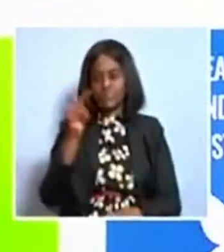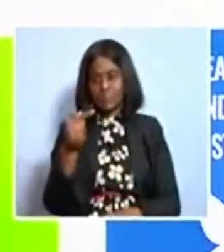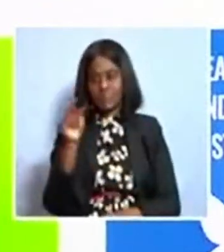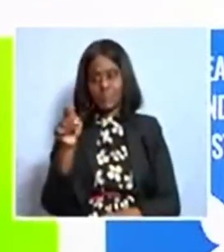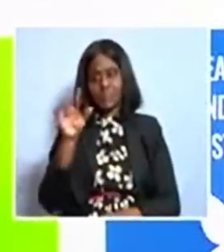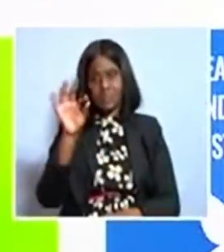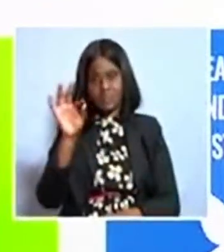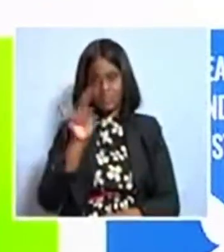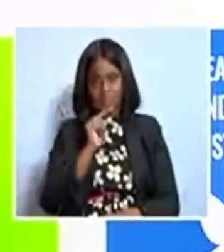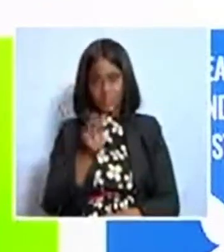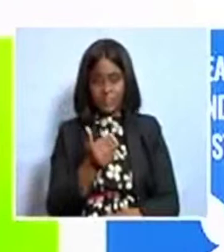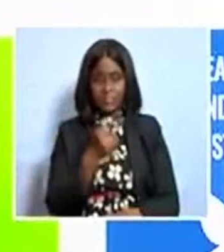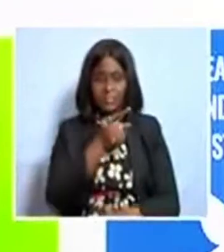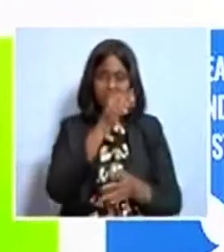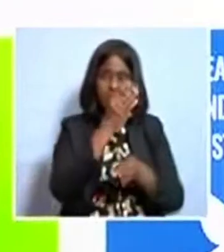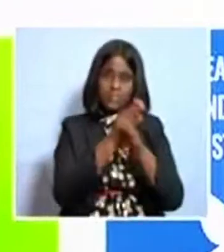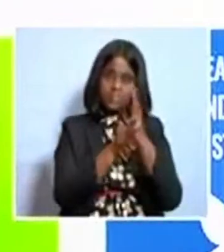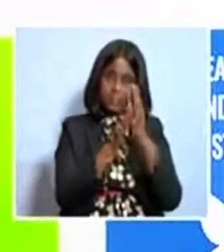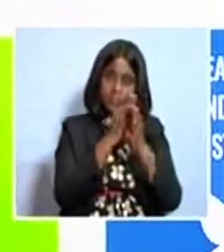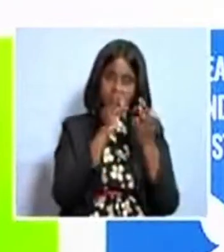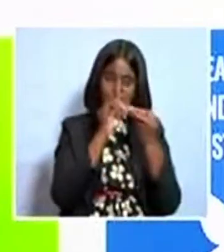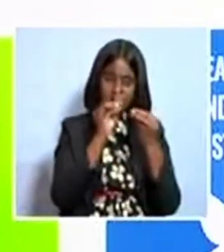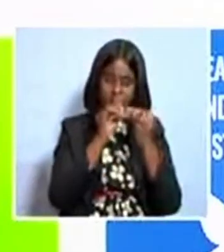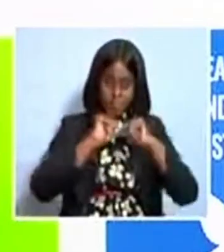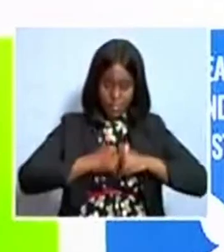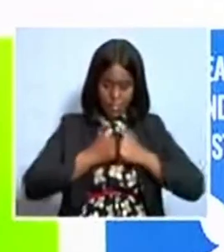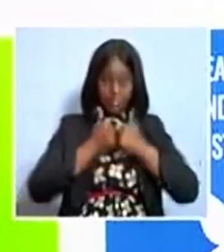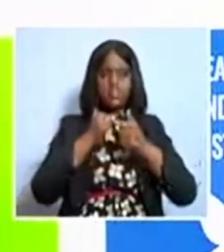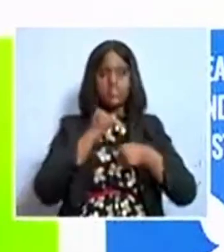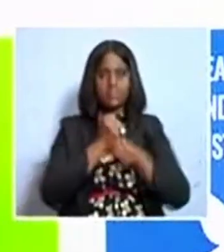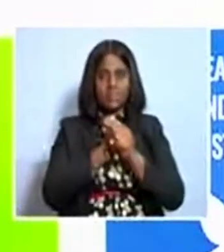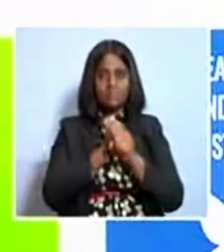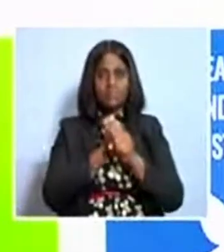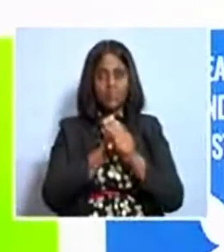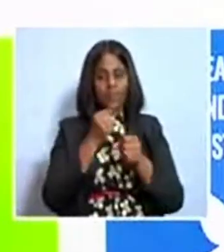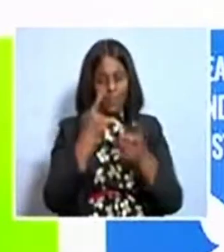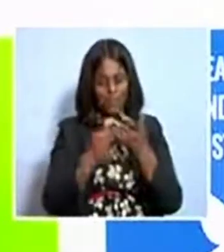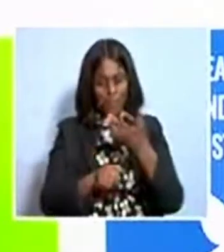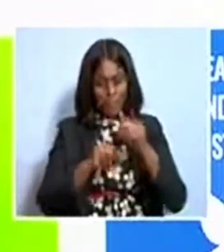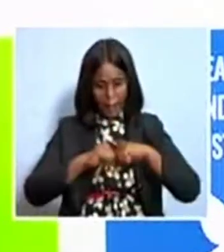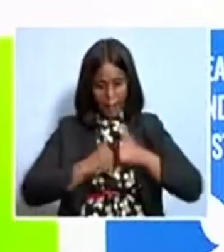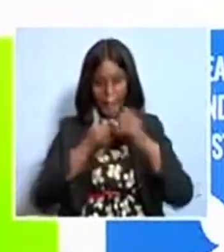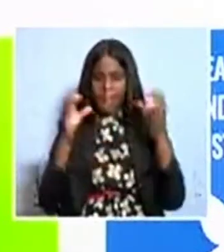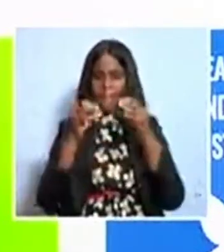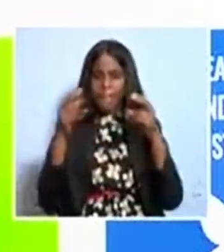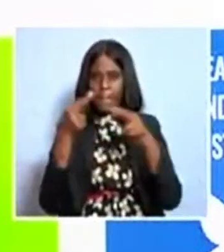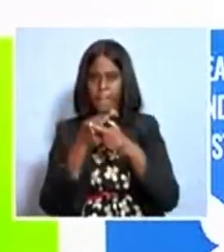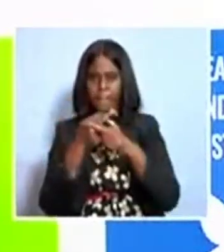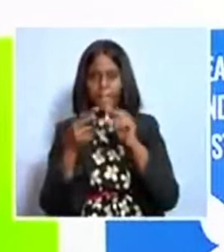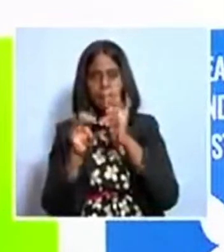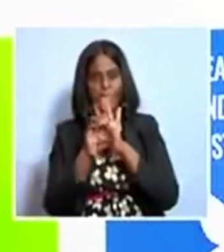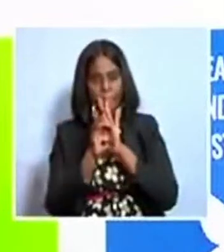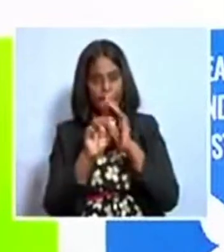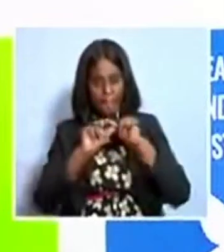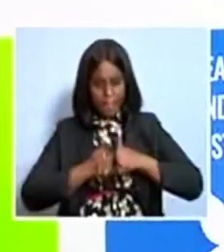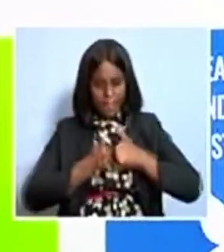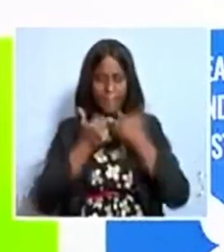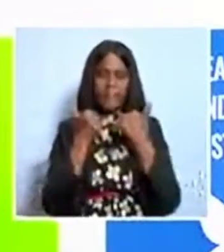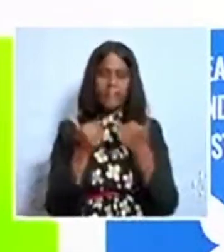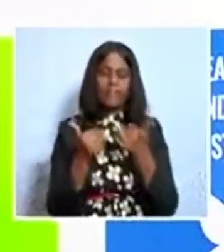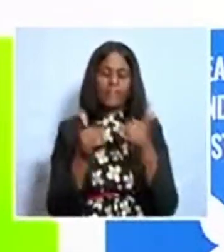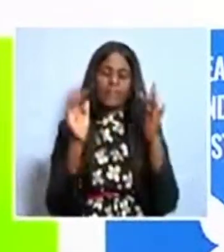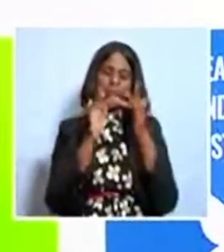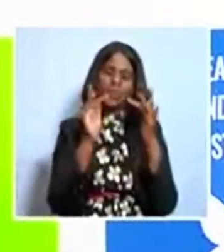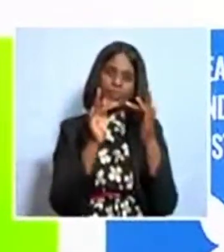ensuring that as we're putting up this infrastructure, we're enabling innovation in it. As we're putting up classroom blocks, for instance, are we enabling